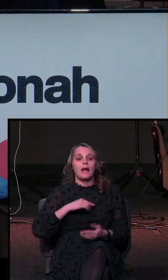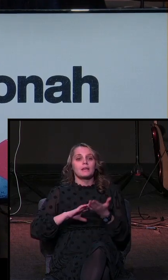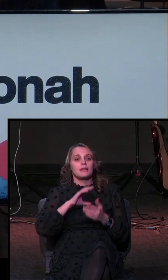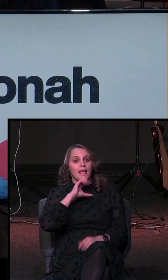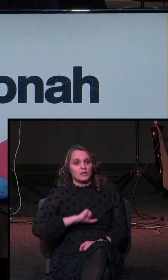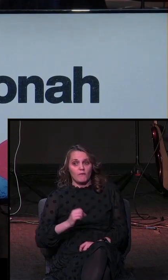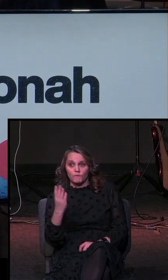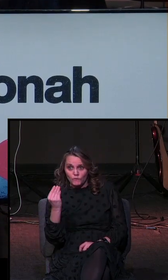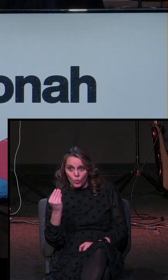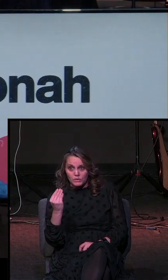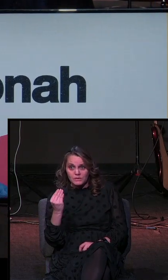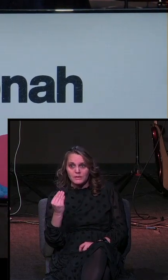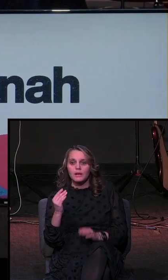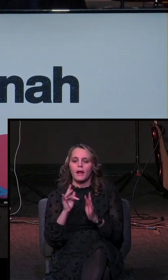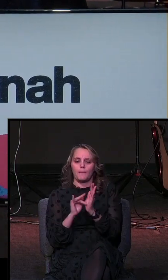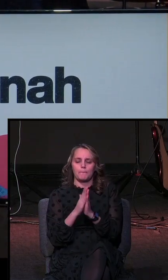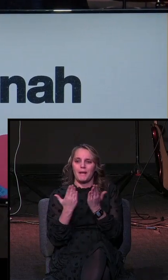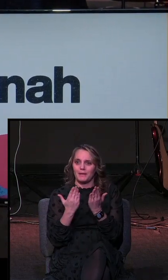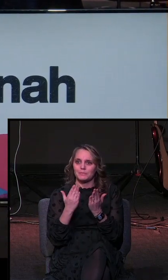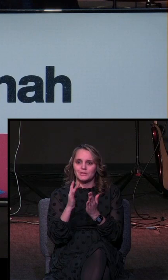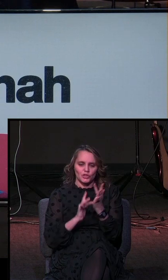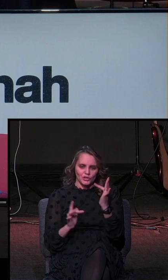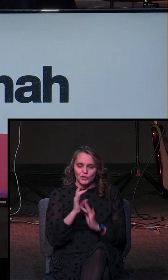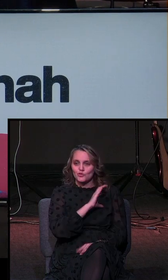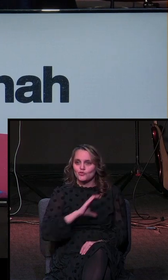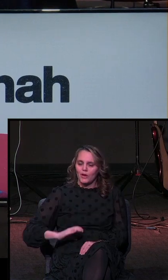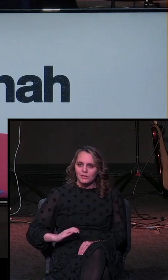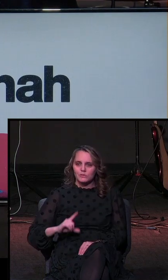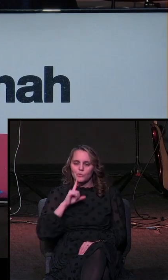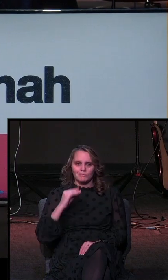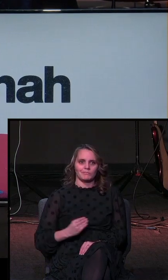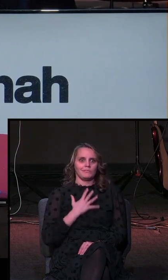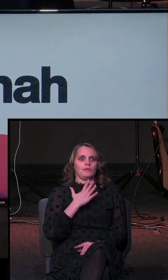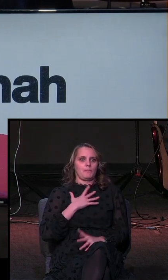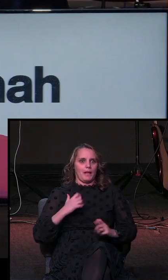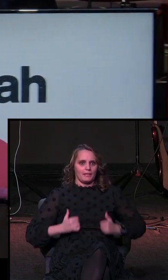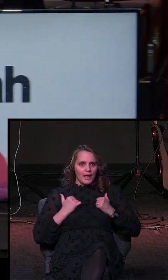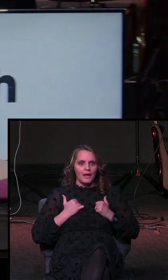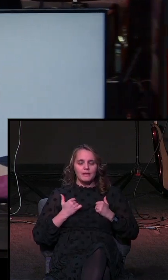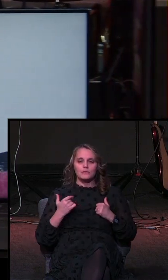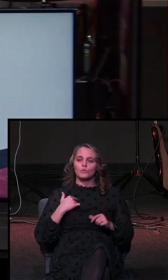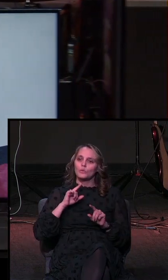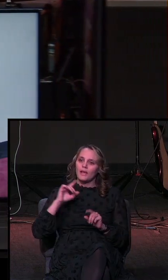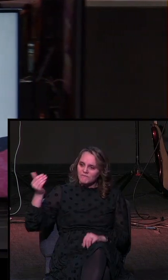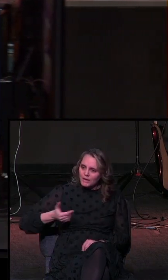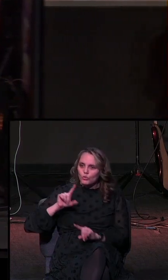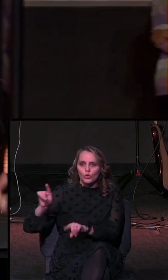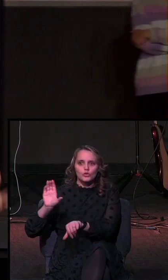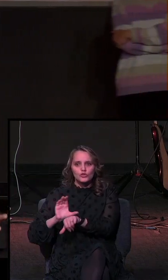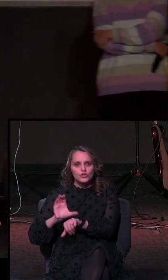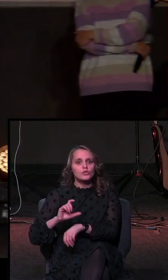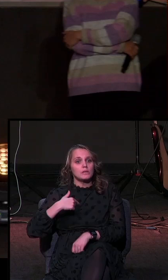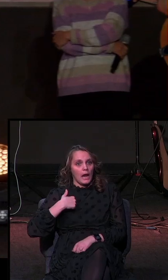gospel of Jesus Christ came into my life. We got invited to go to church that year. I gave my life to Jesus. I got baptized. And what the